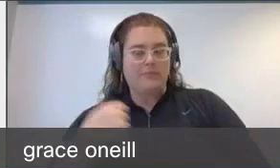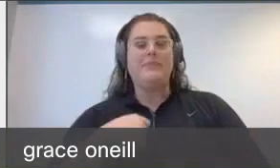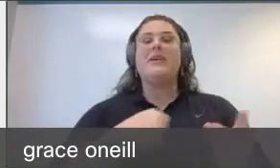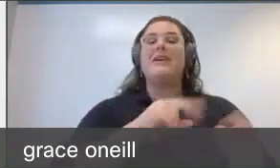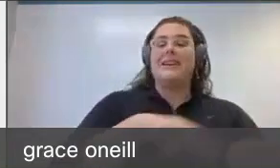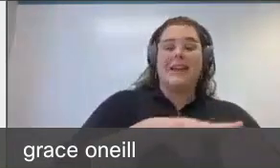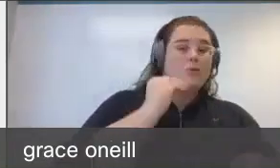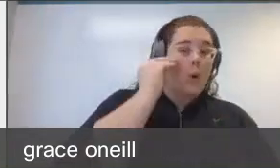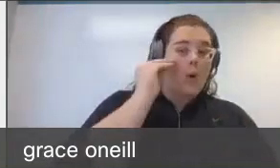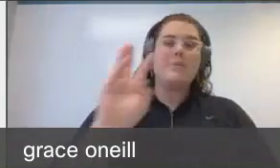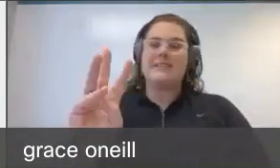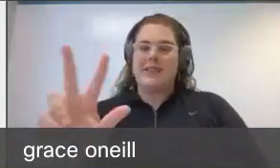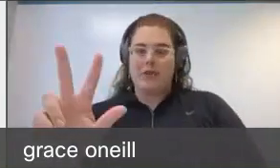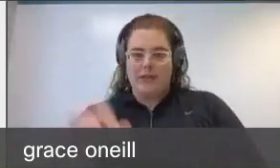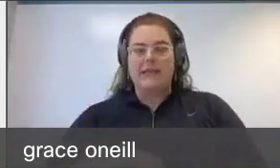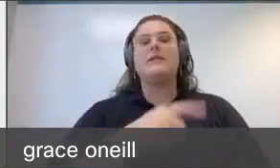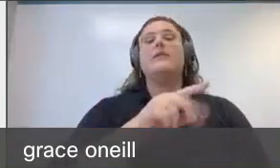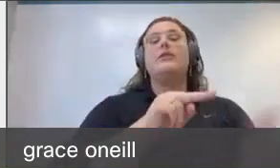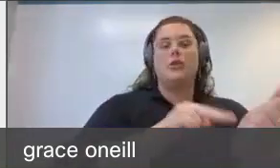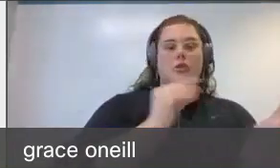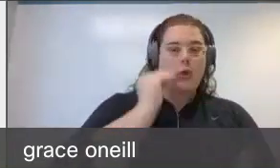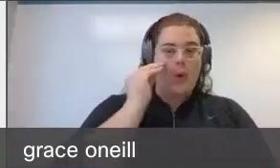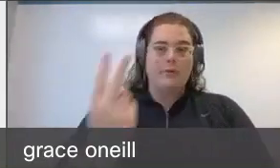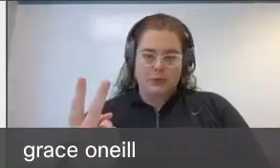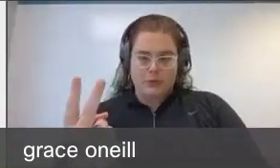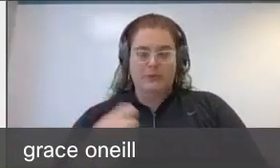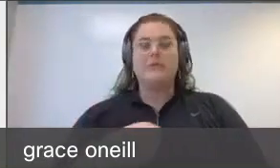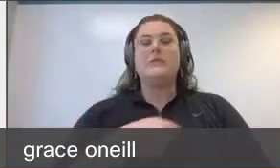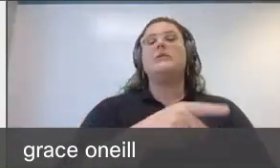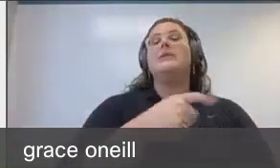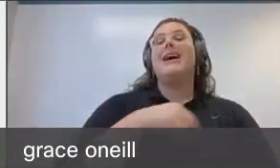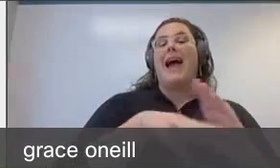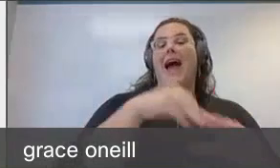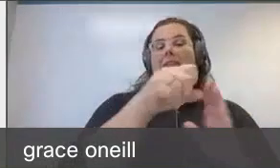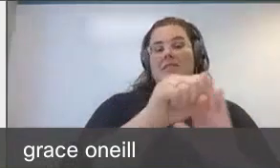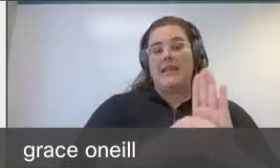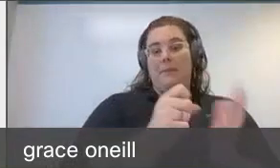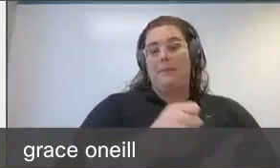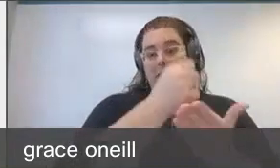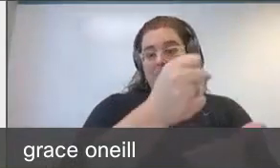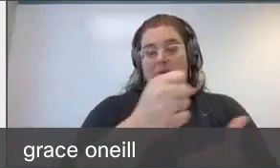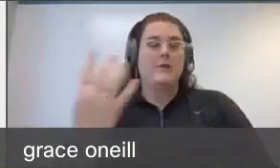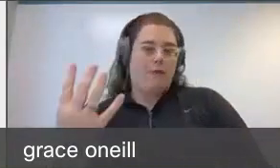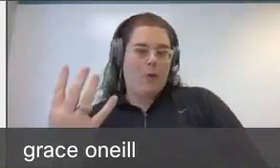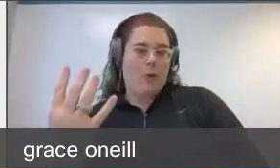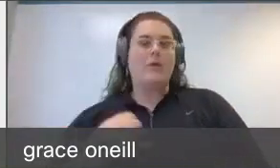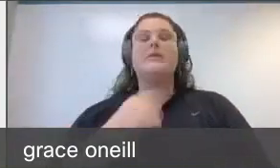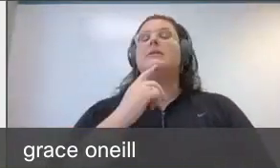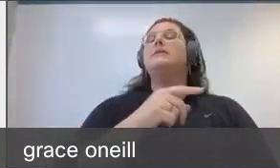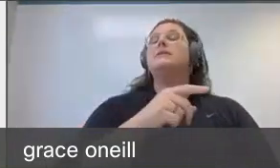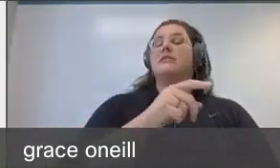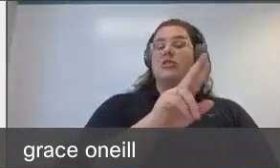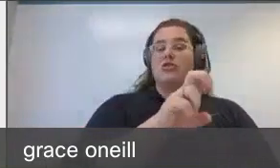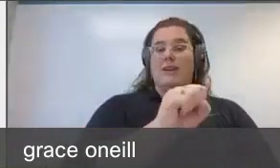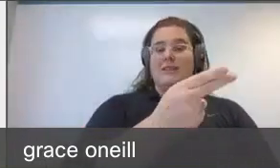natural homes, 2 in a nursing home, 4 in out-of-state placements, 42 in